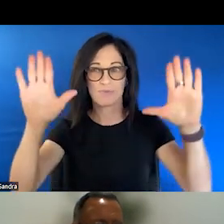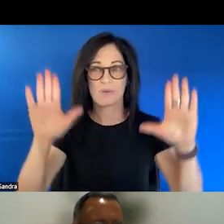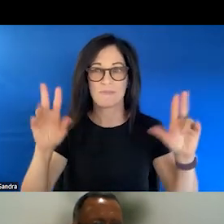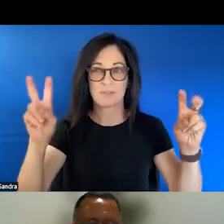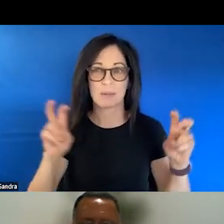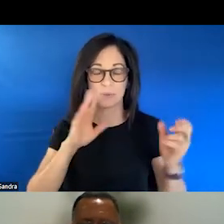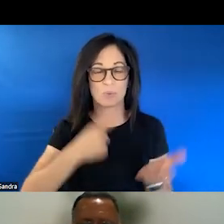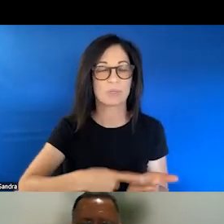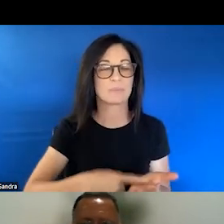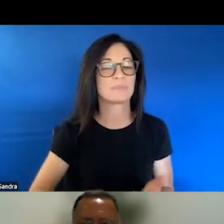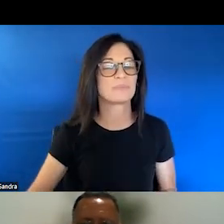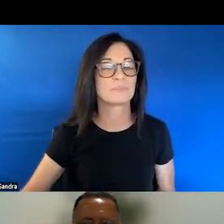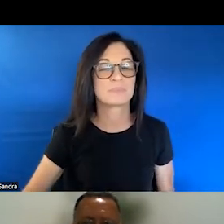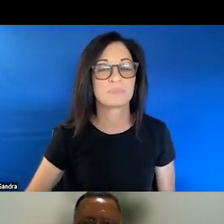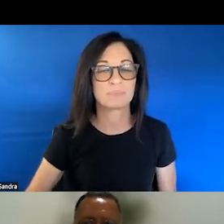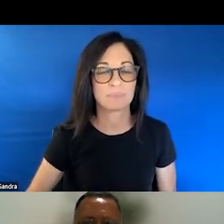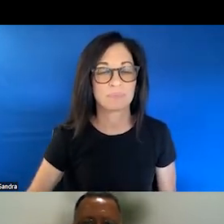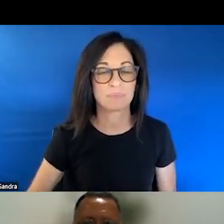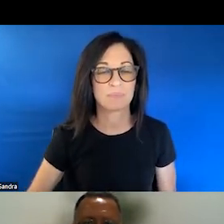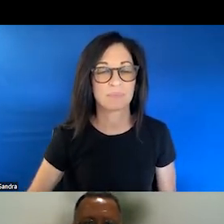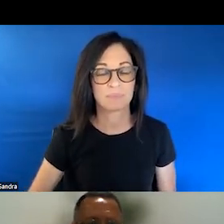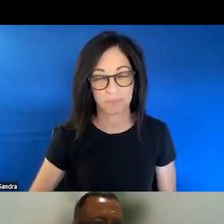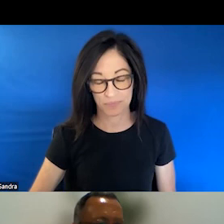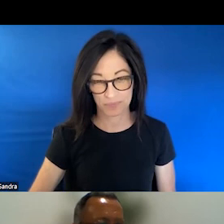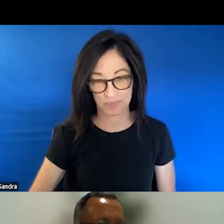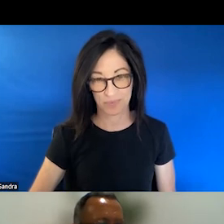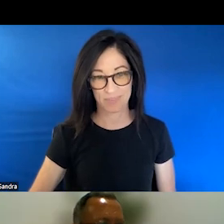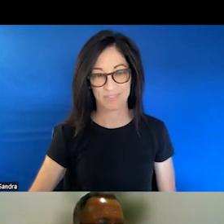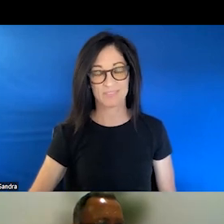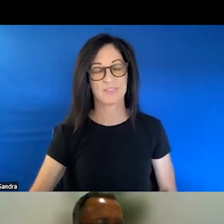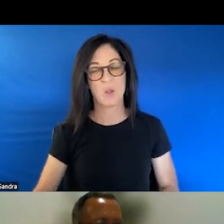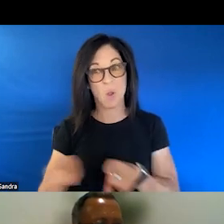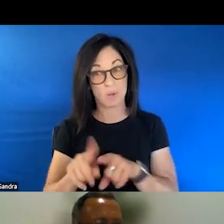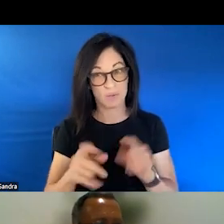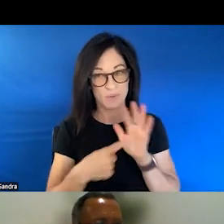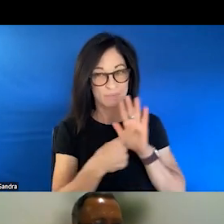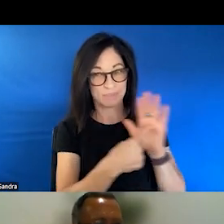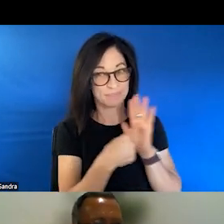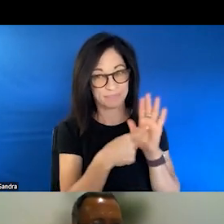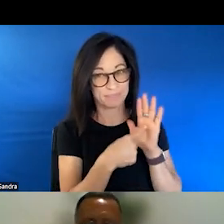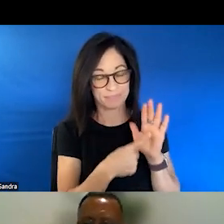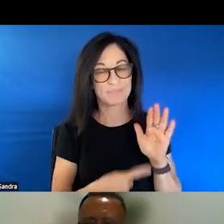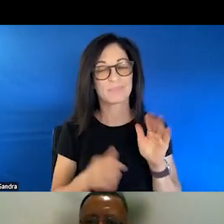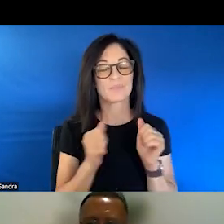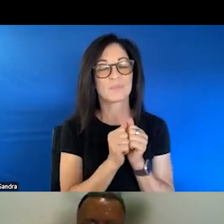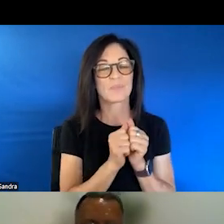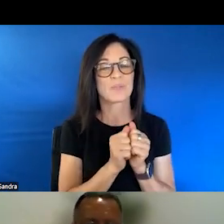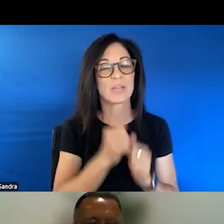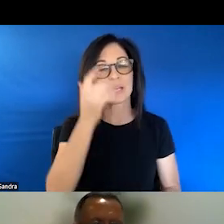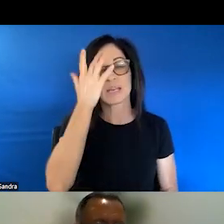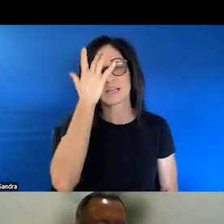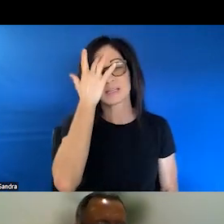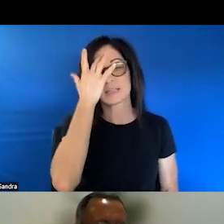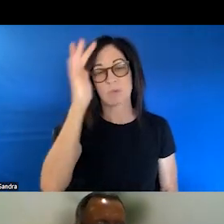I shamefully want to point out one that particularly of interest with the smart anti-racism